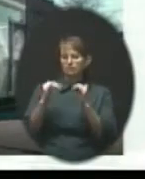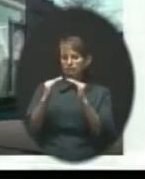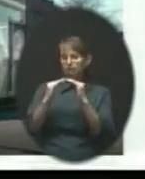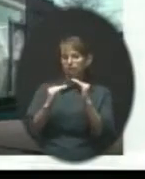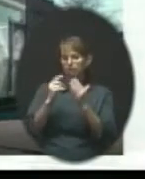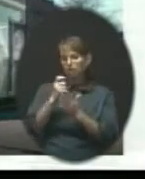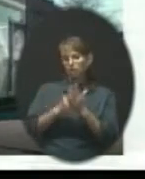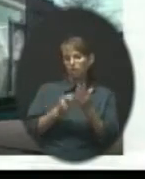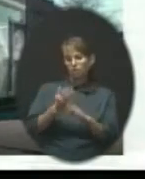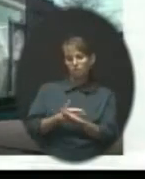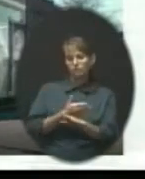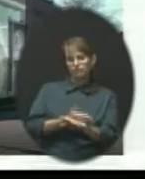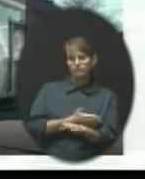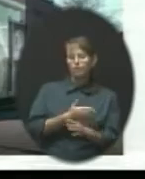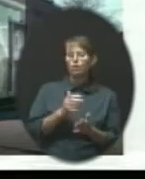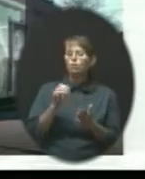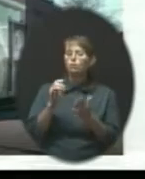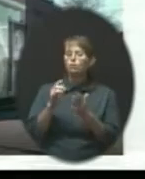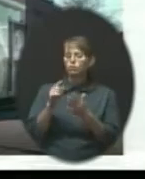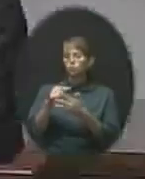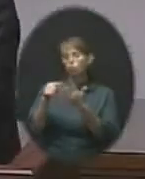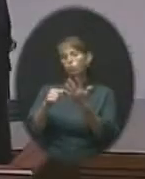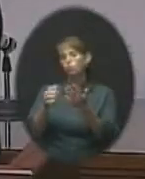I'd be happy to answer any questions.